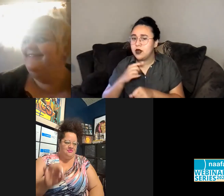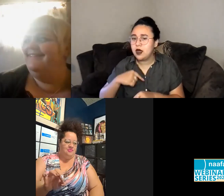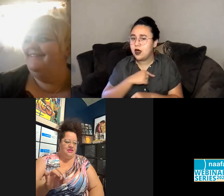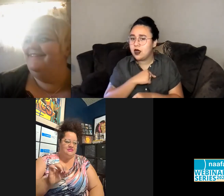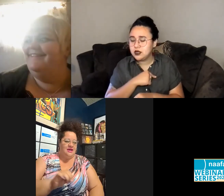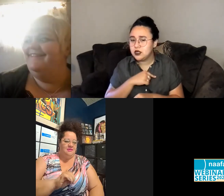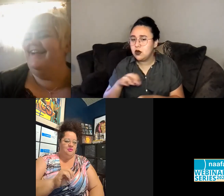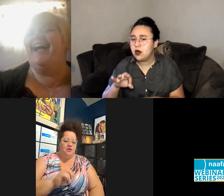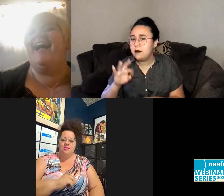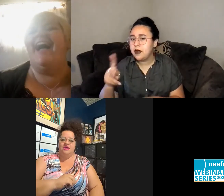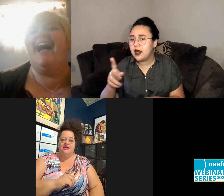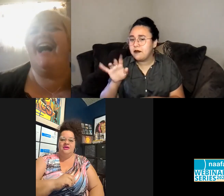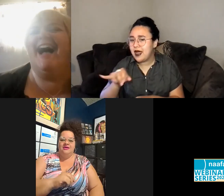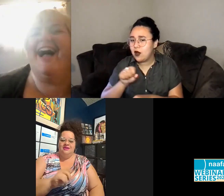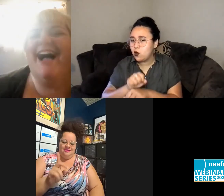at the moment.